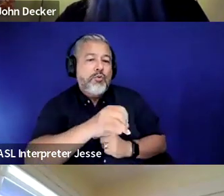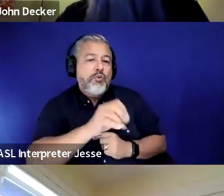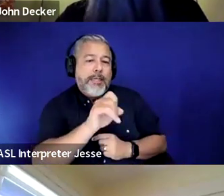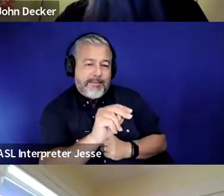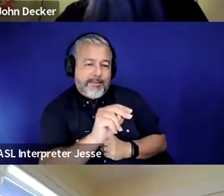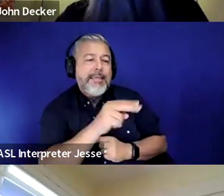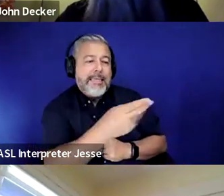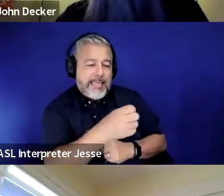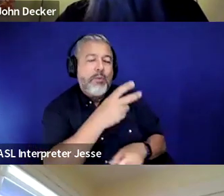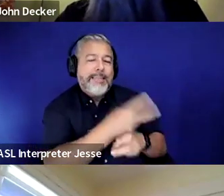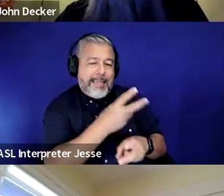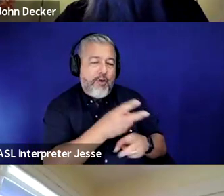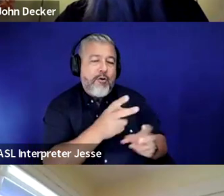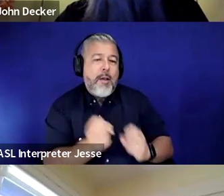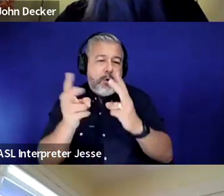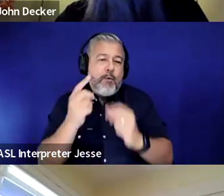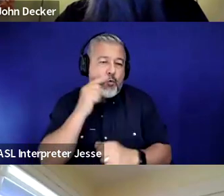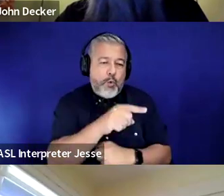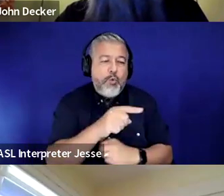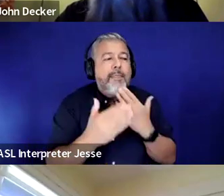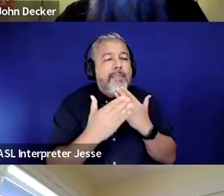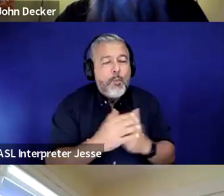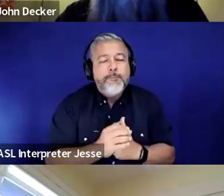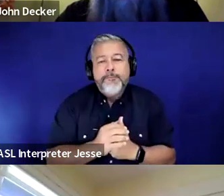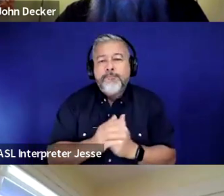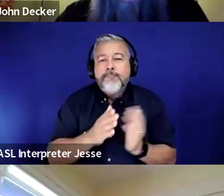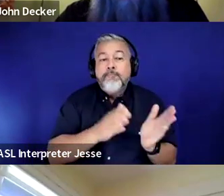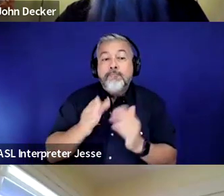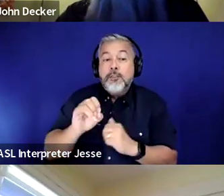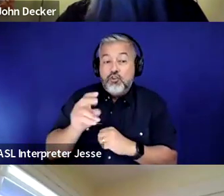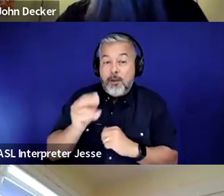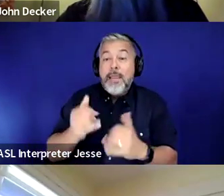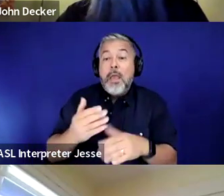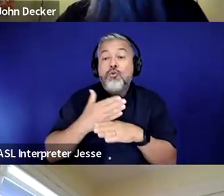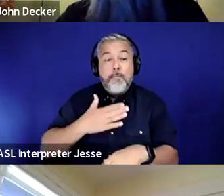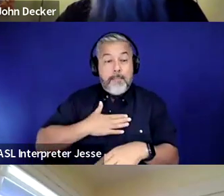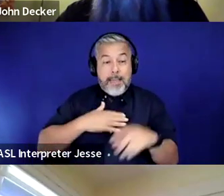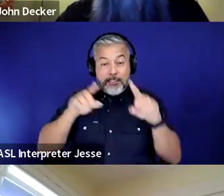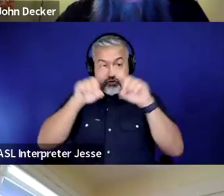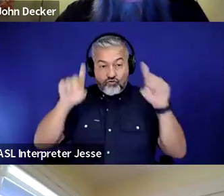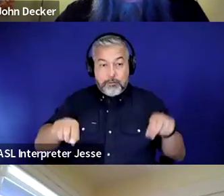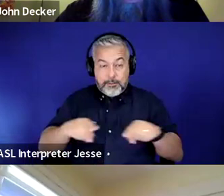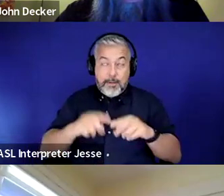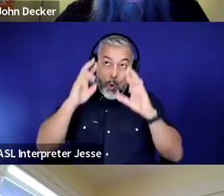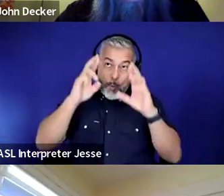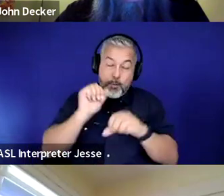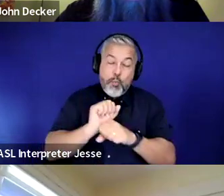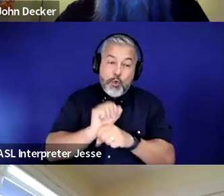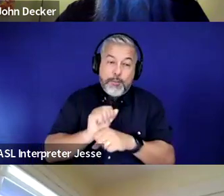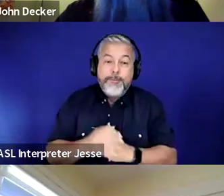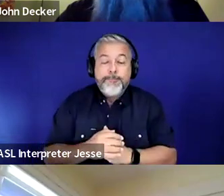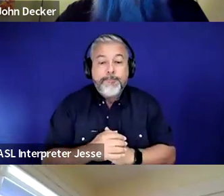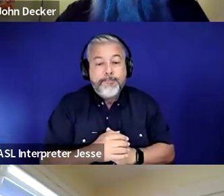Perfect. Thank you. Thank you very much. I am going to share my screen now. I think it's going to work, I hope.